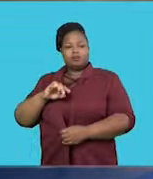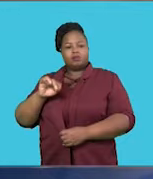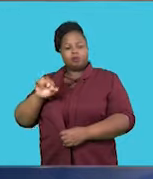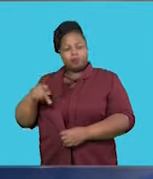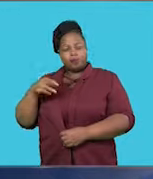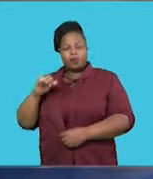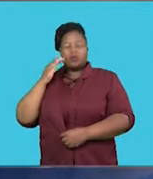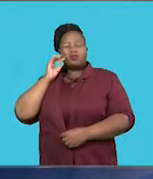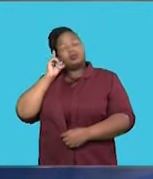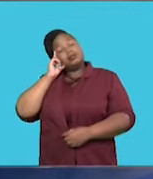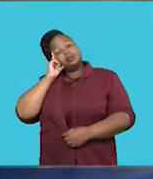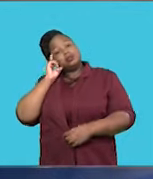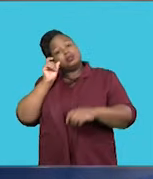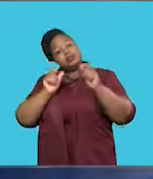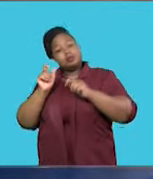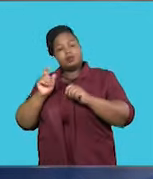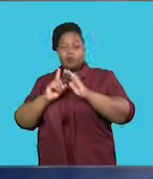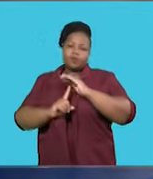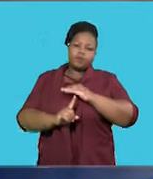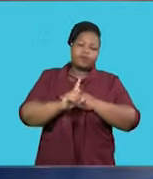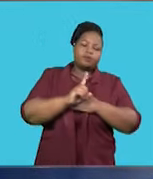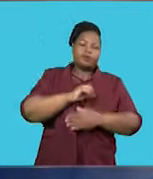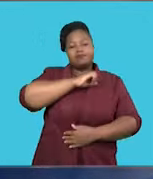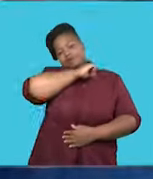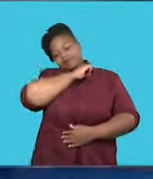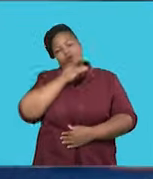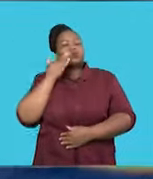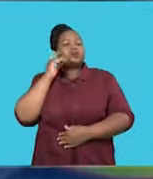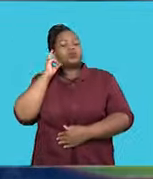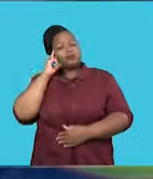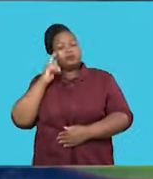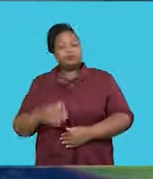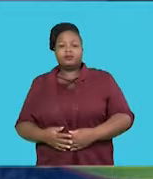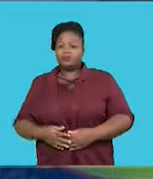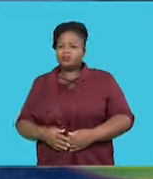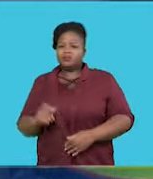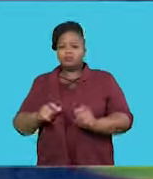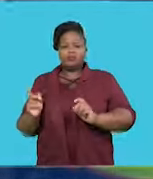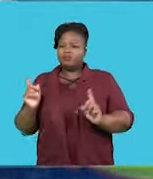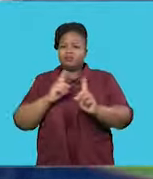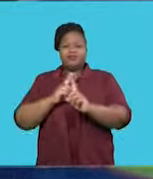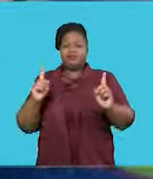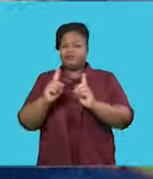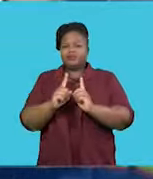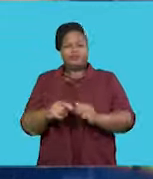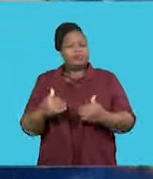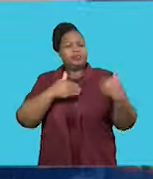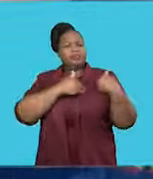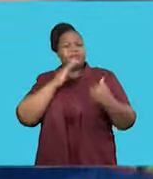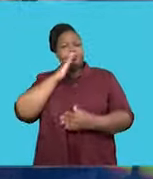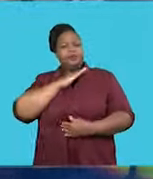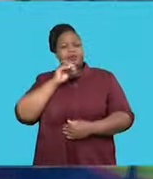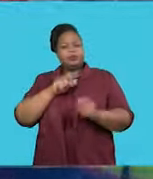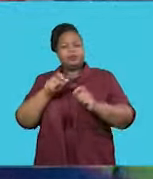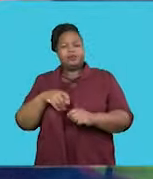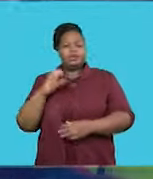rona robetse bosiu ba re tshware pore robetse akusahambeki manje akusahambeki akusekosafe abantu ba